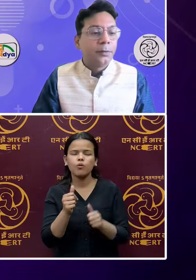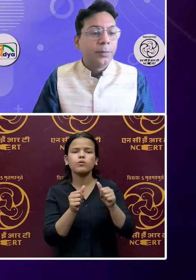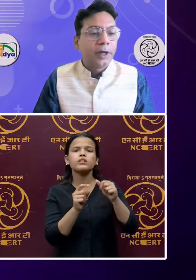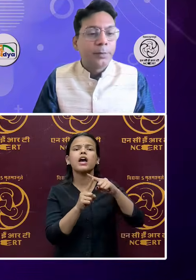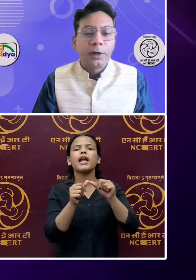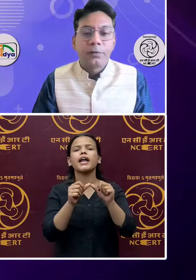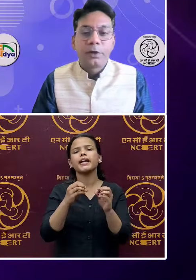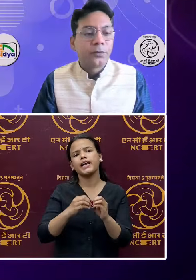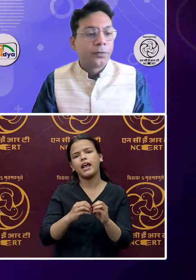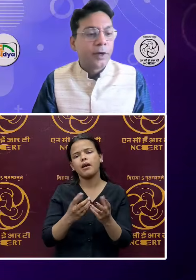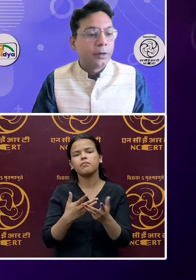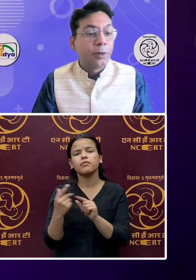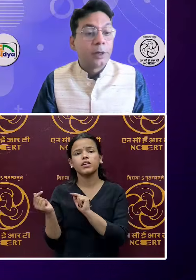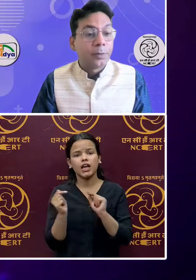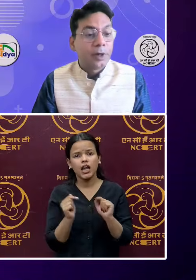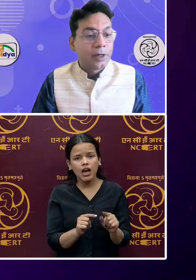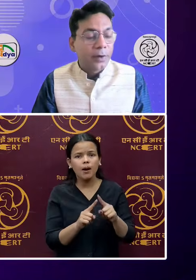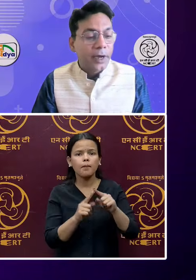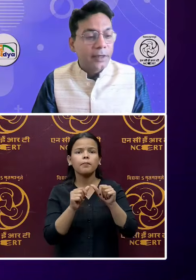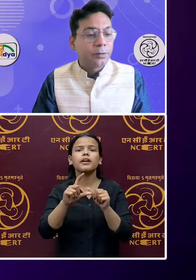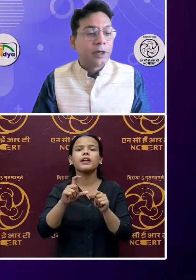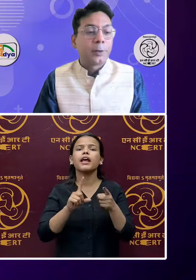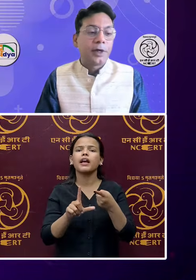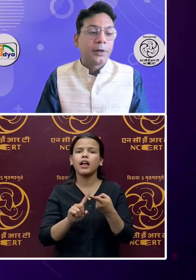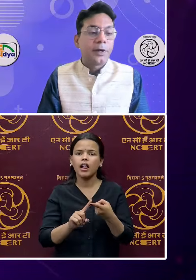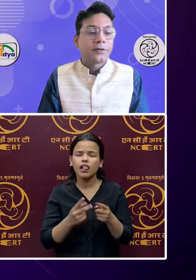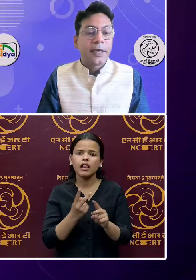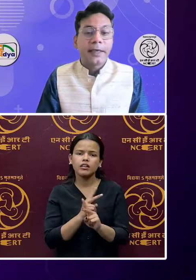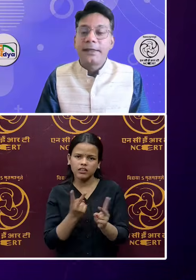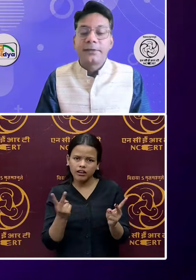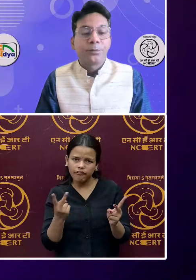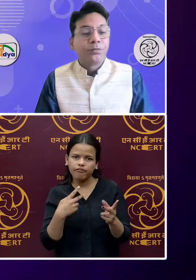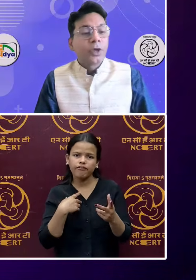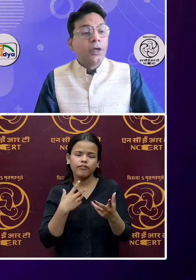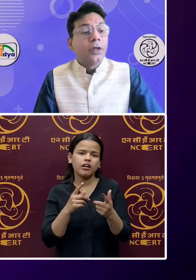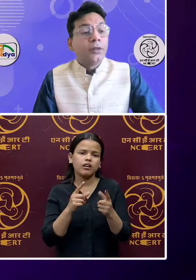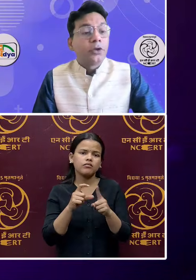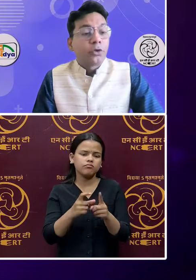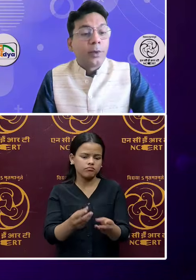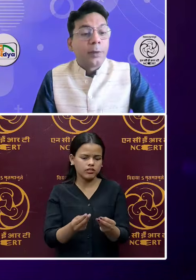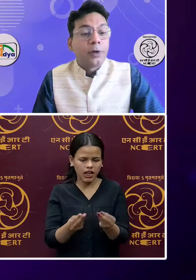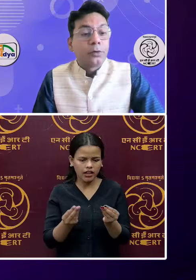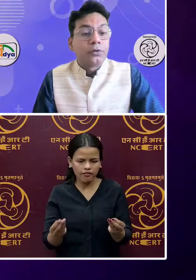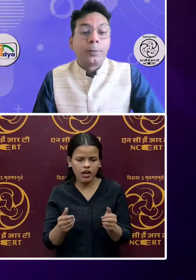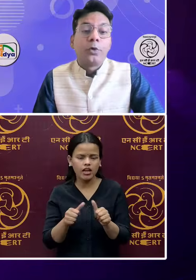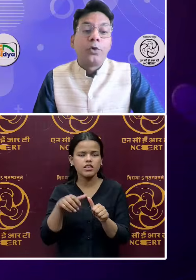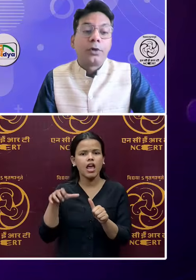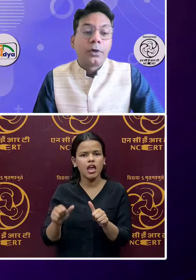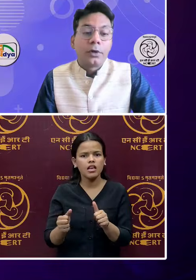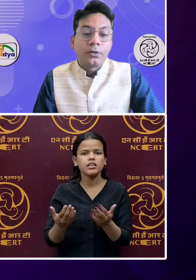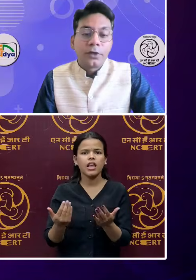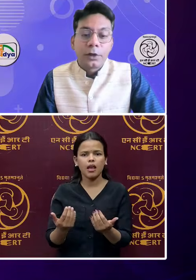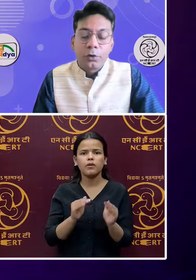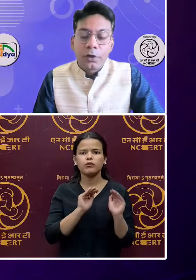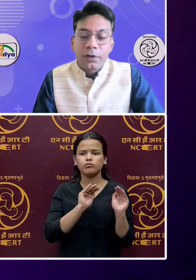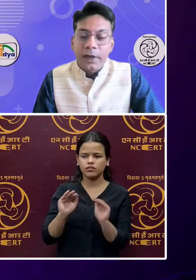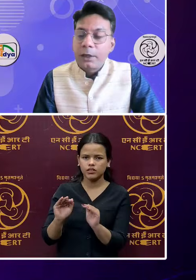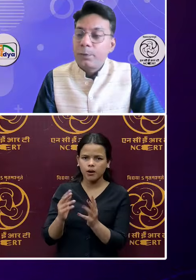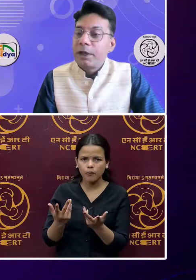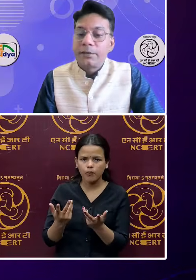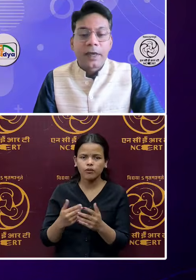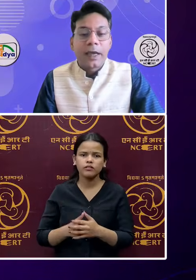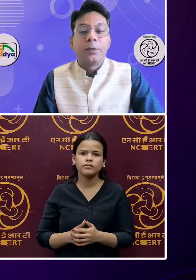be compatible with different multiple device access. They should be able to support